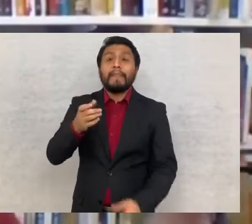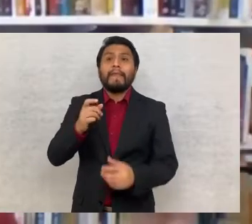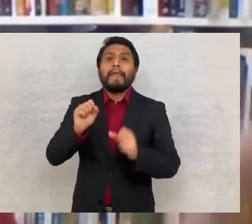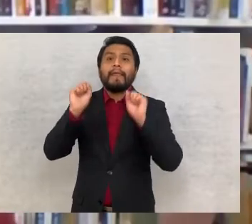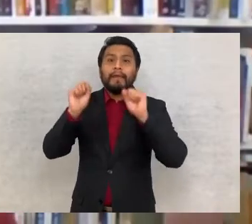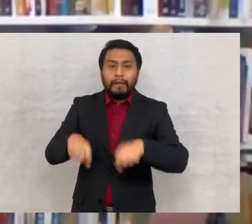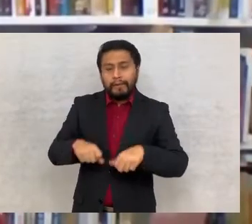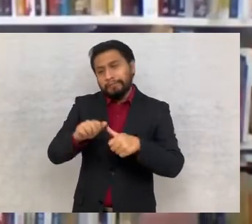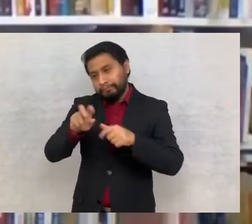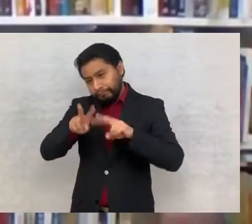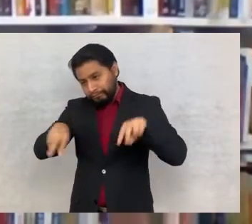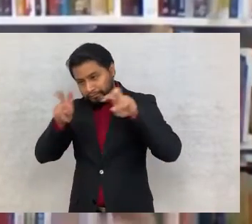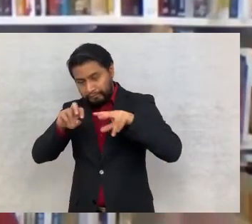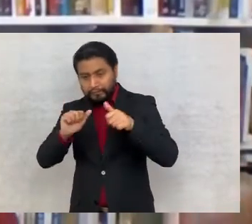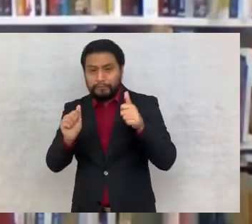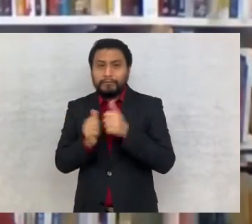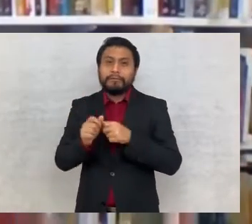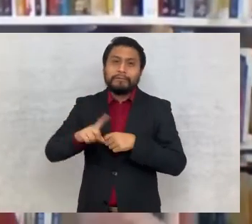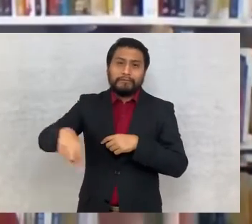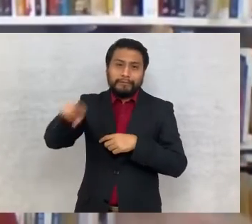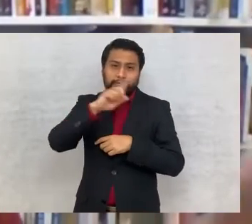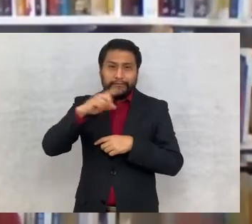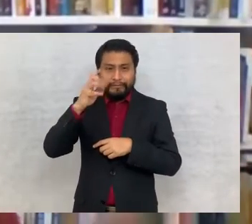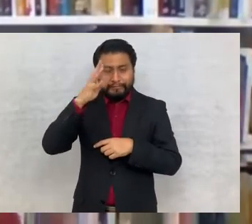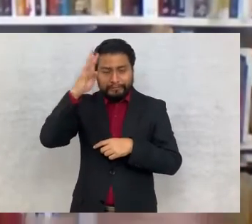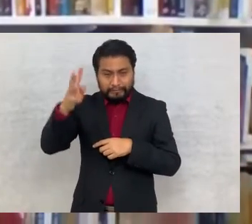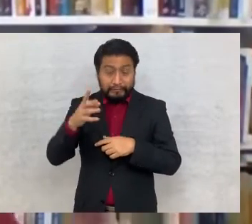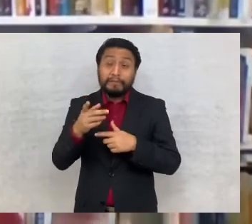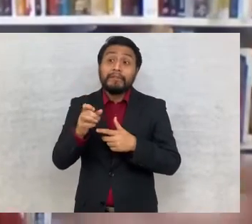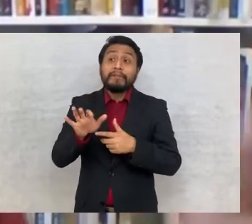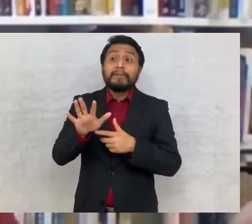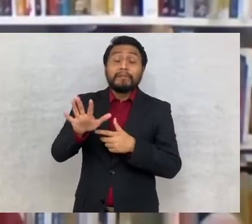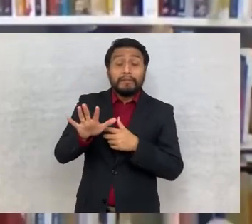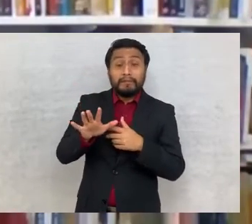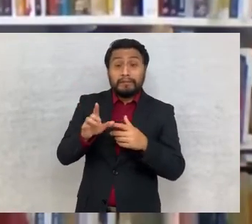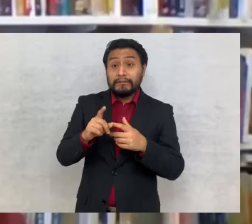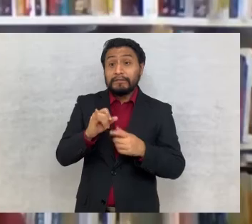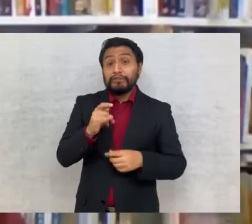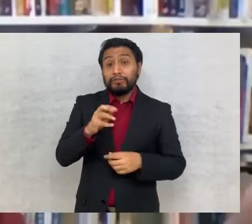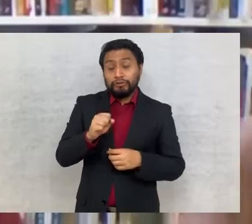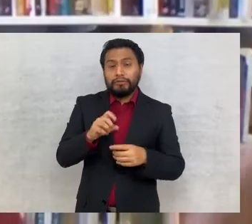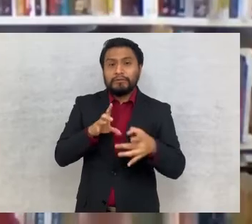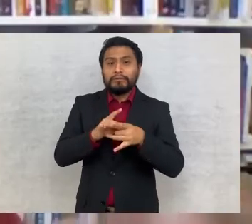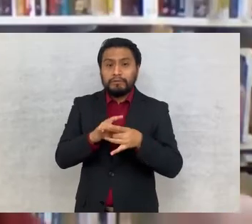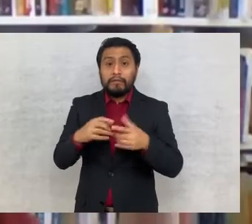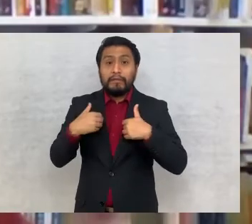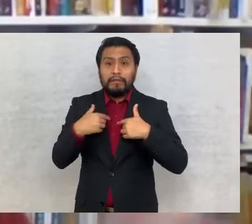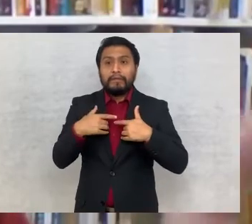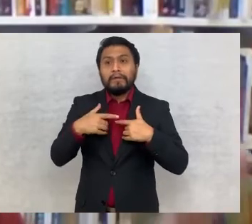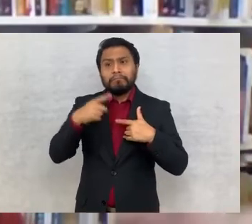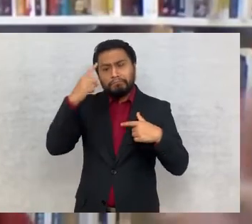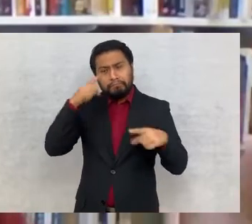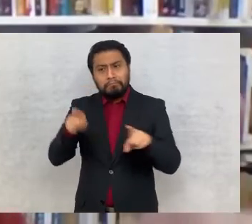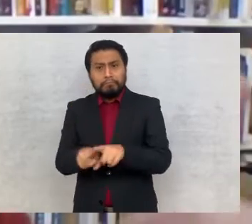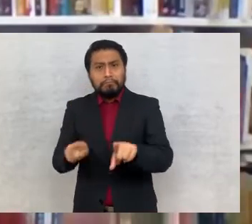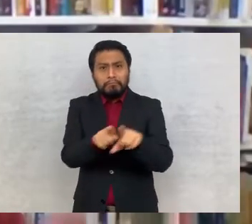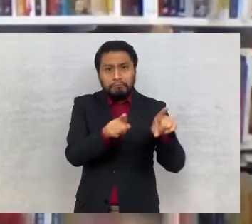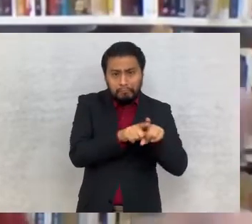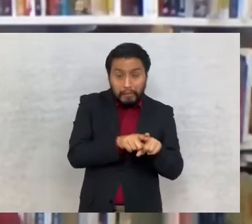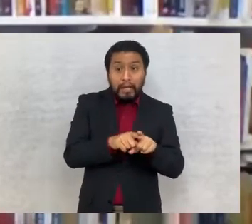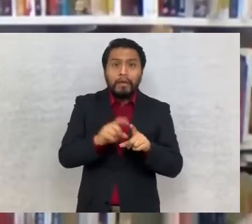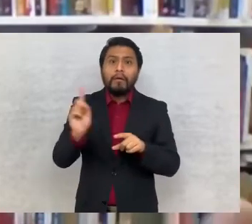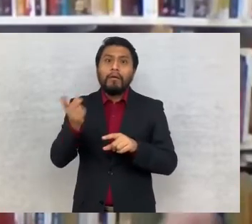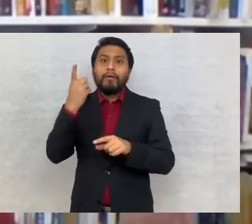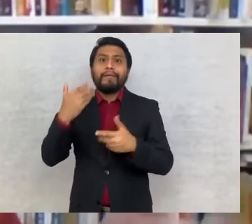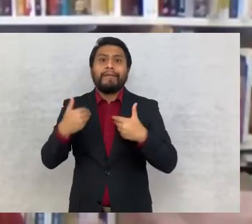raised as ineffable, can be traced from the discourses themselves and the institutions involved. Indeed, there was an explicit unity of thought